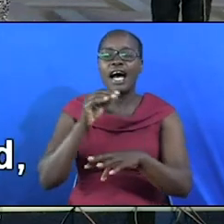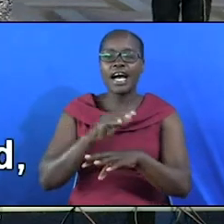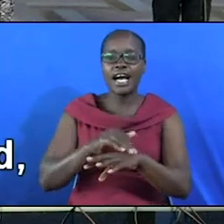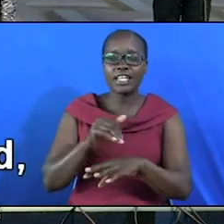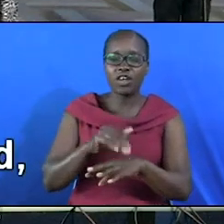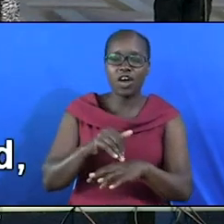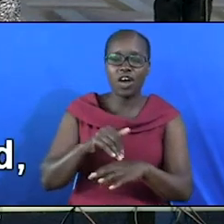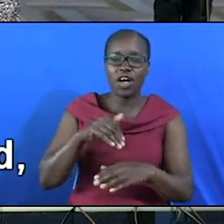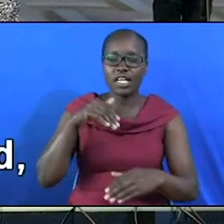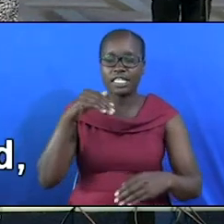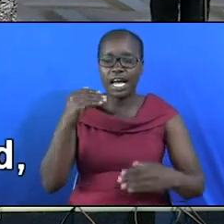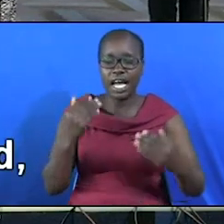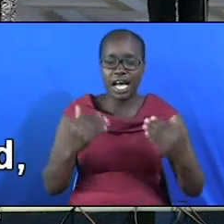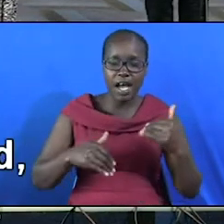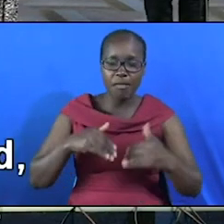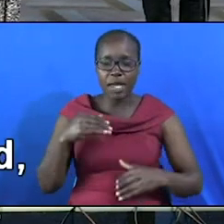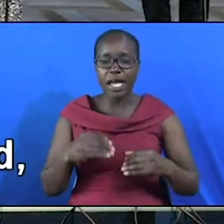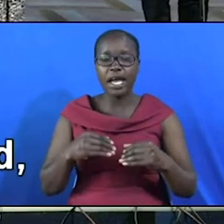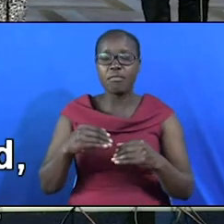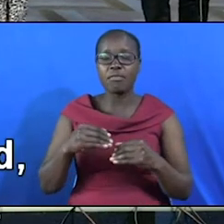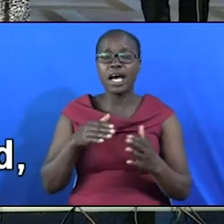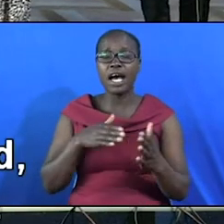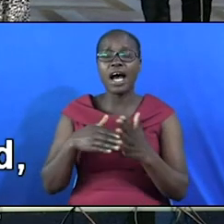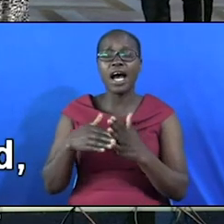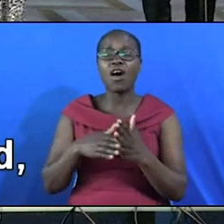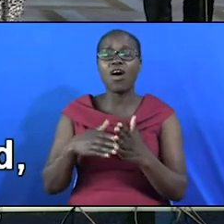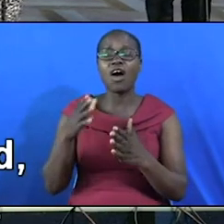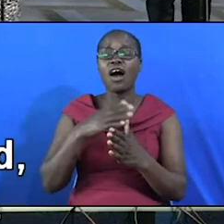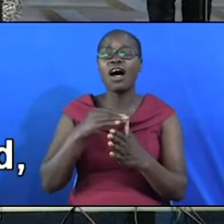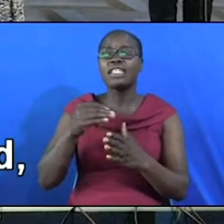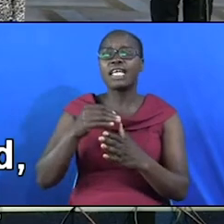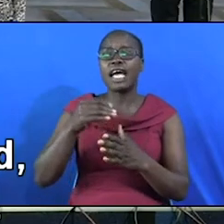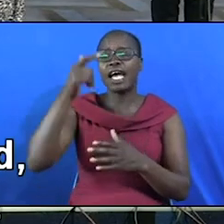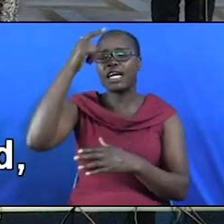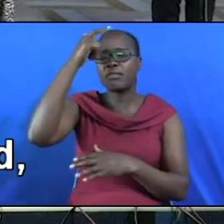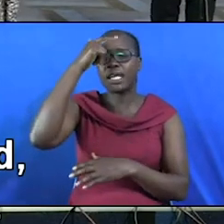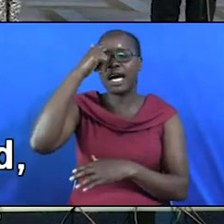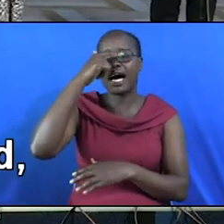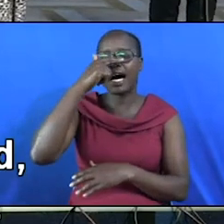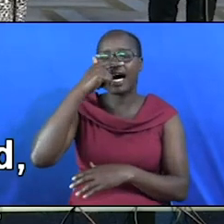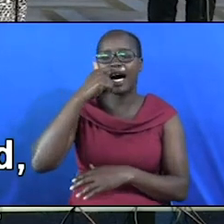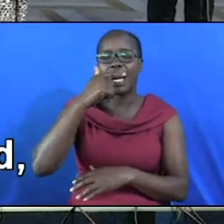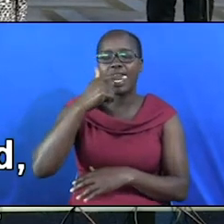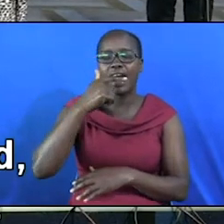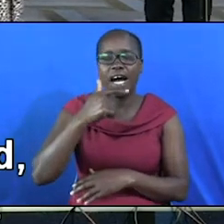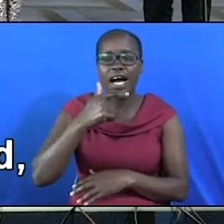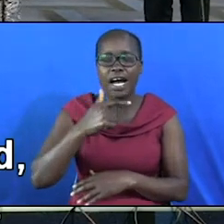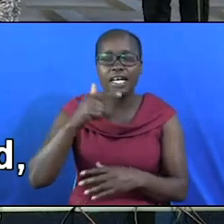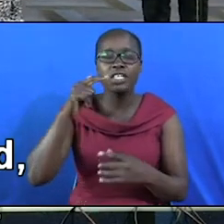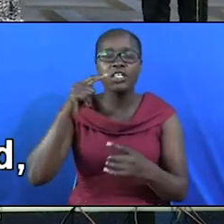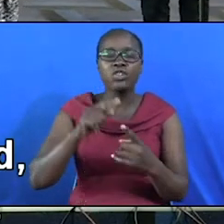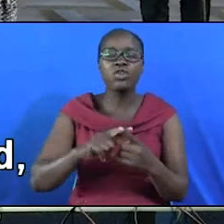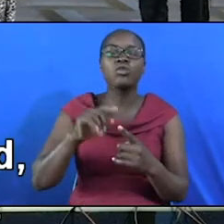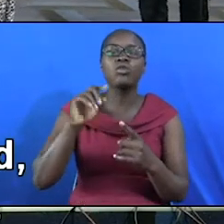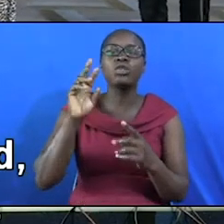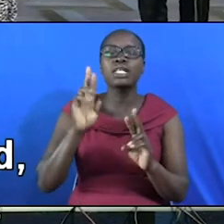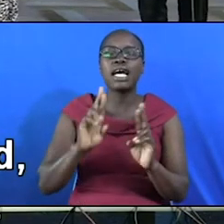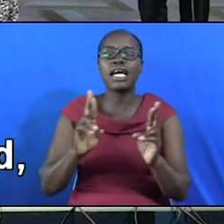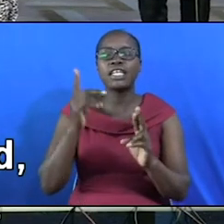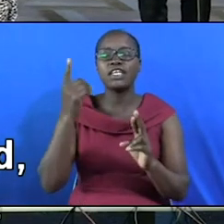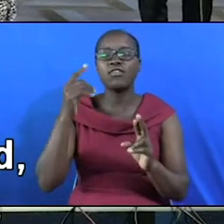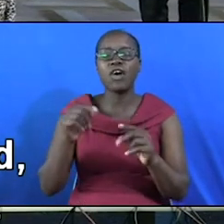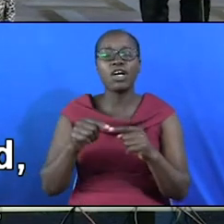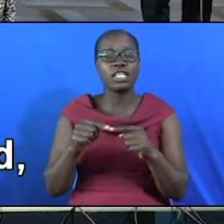highways, and call the maimed, the halt and blind, to